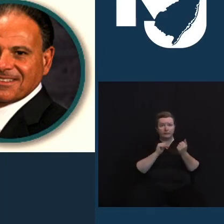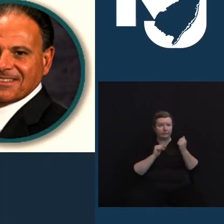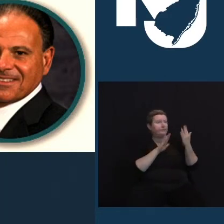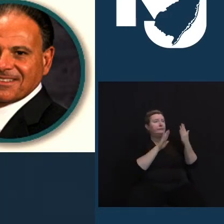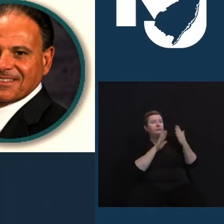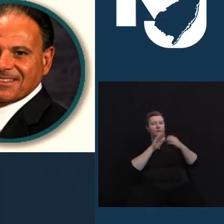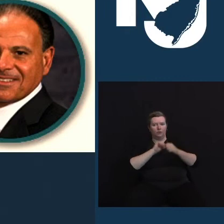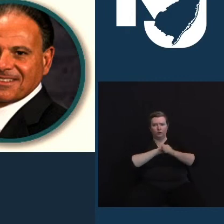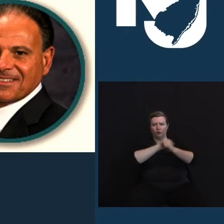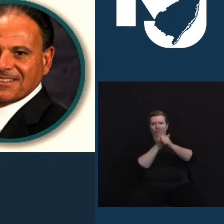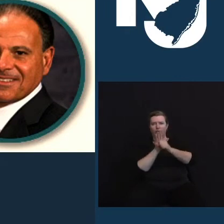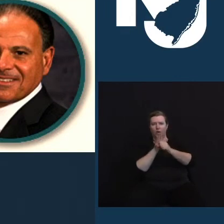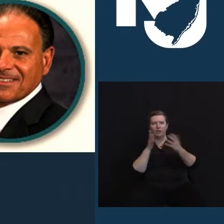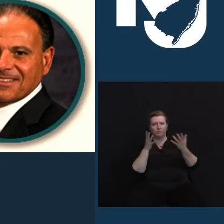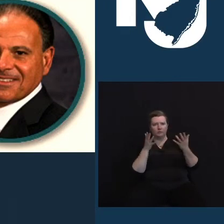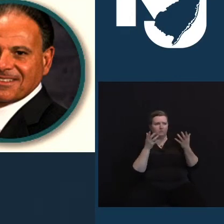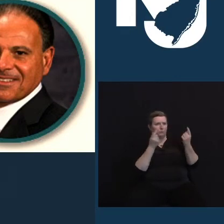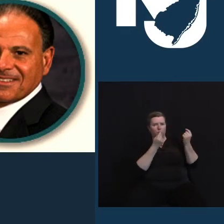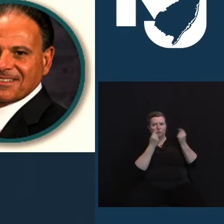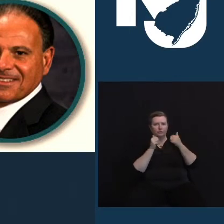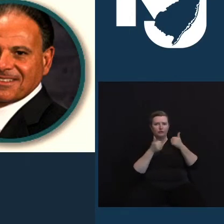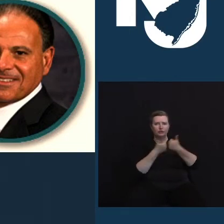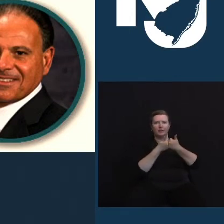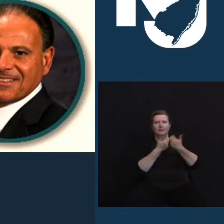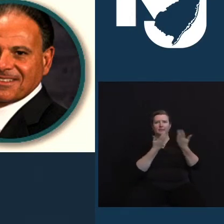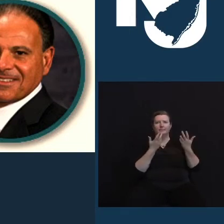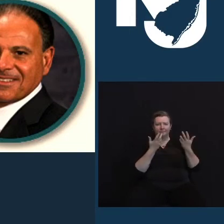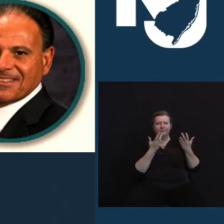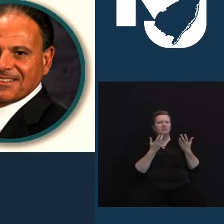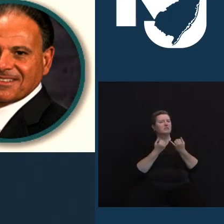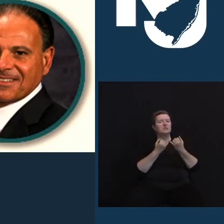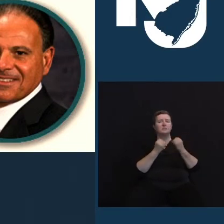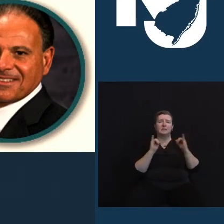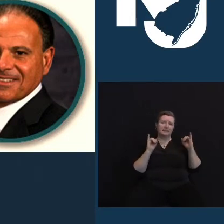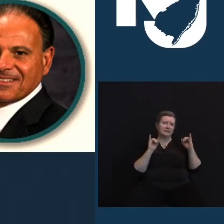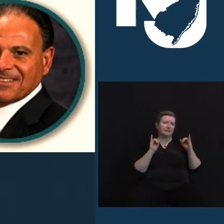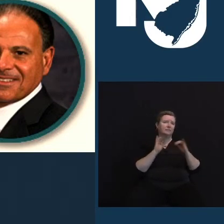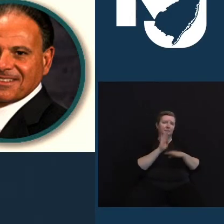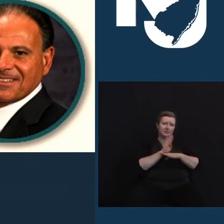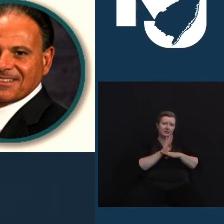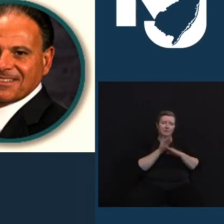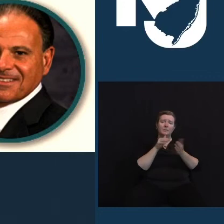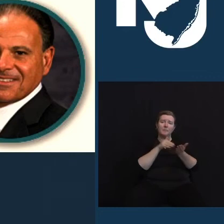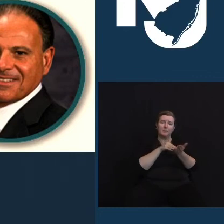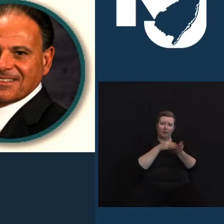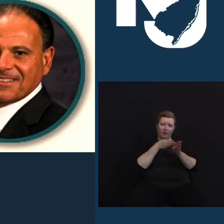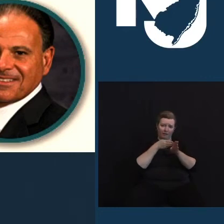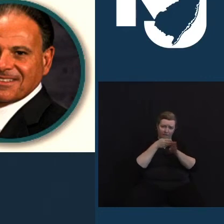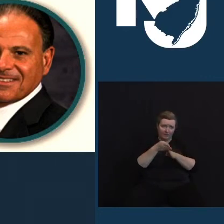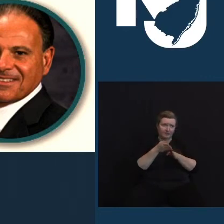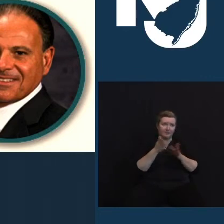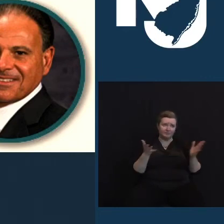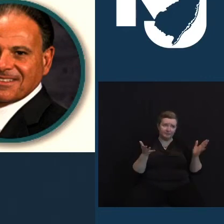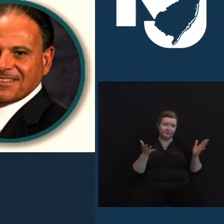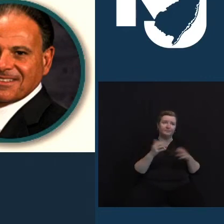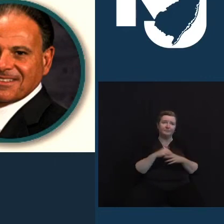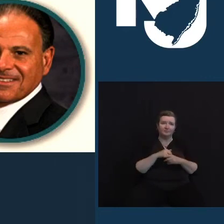very interesting business model because if you're an independent practitioner in the medical community, you either have the